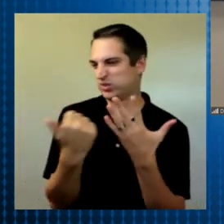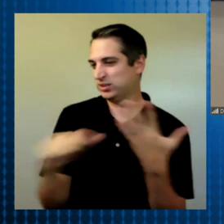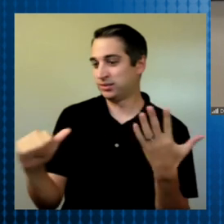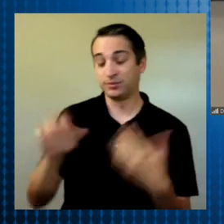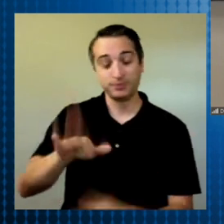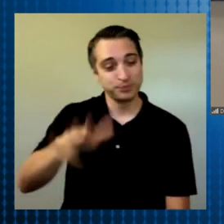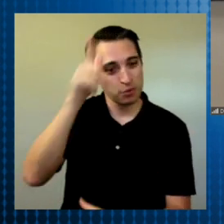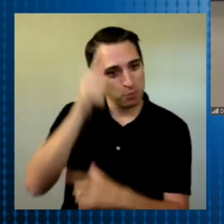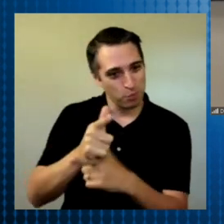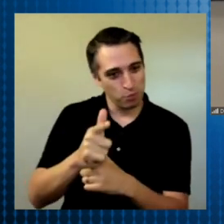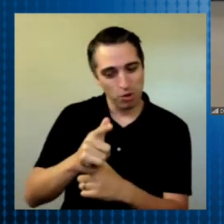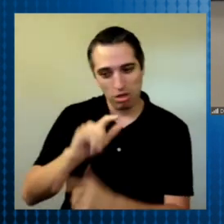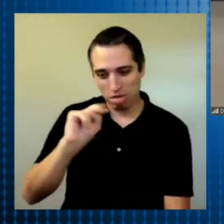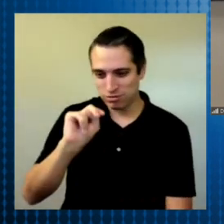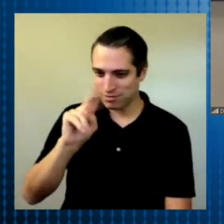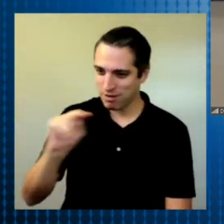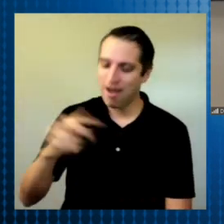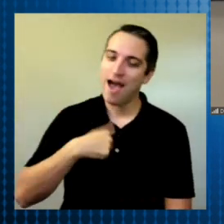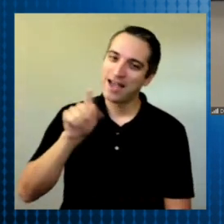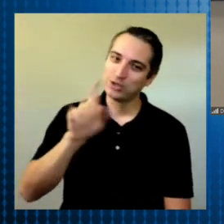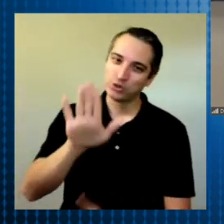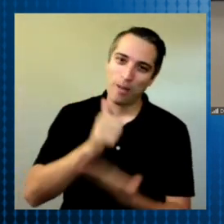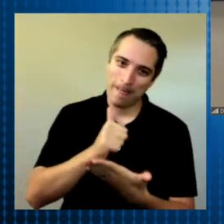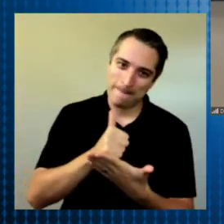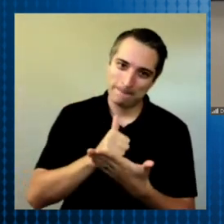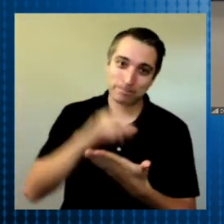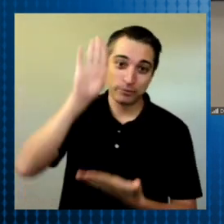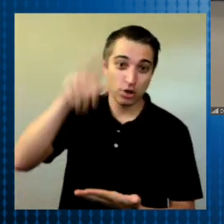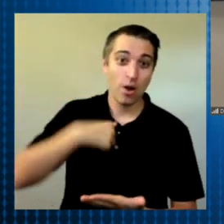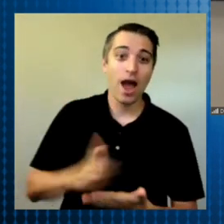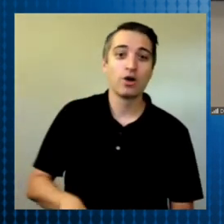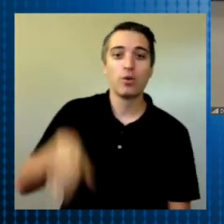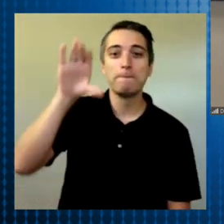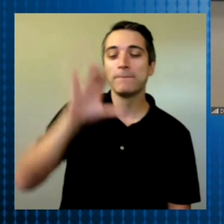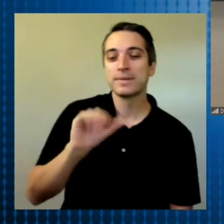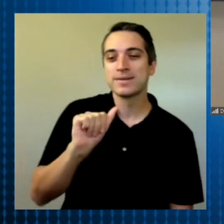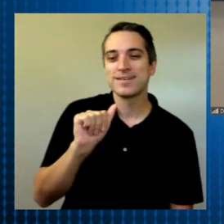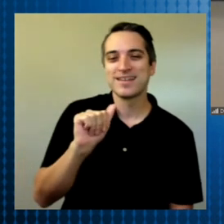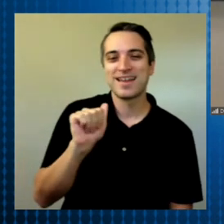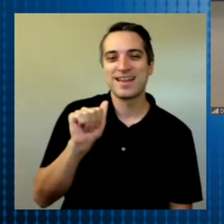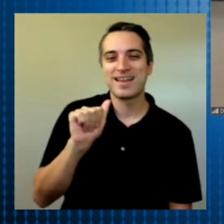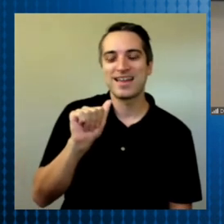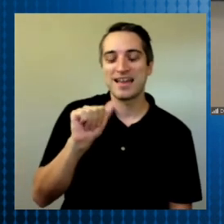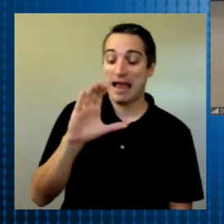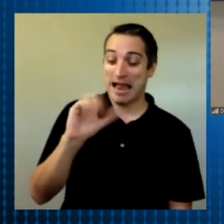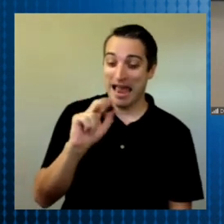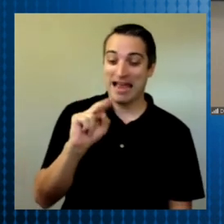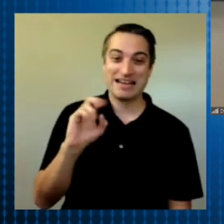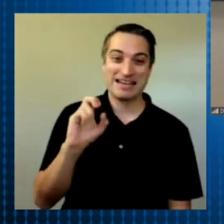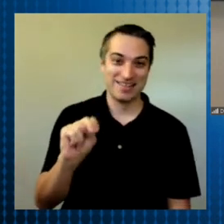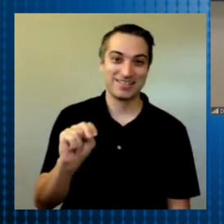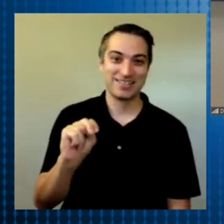help, young man, because, you know, I grew up in Canaan Baptist Church. And being a Baptist, I